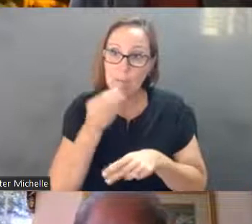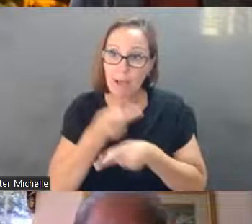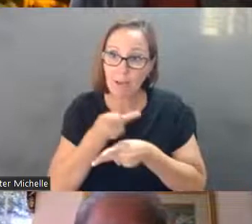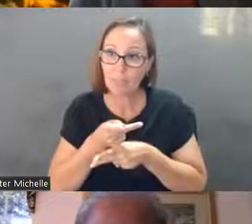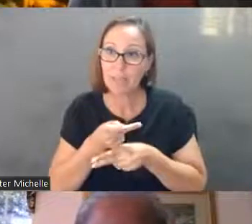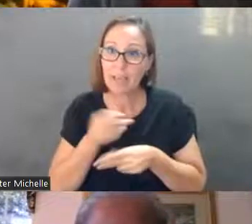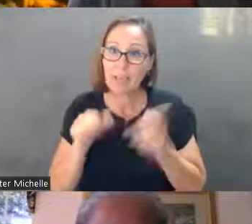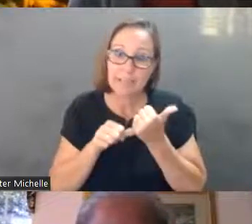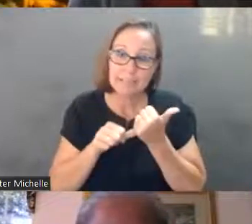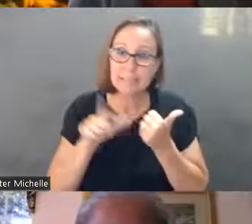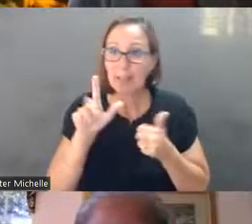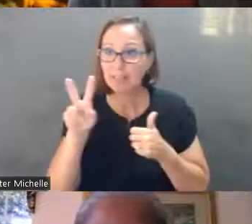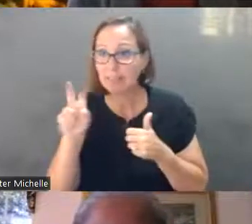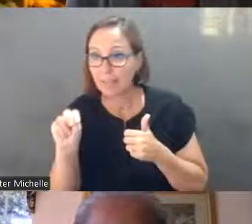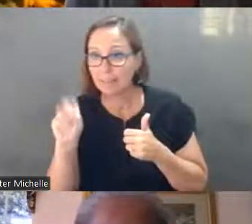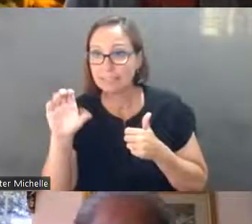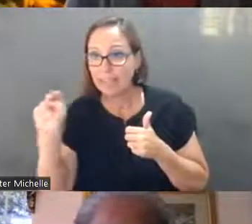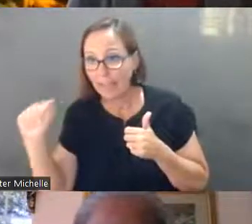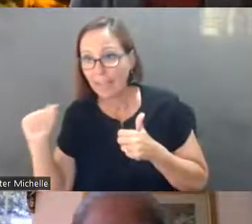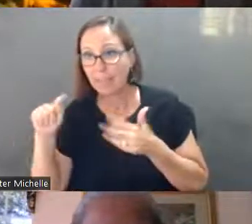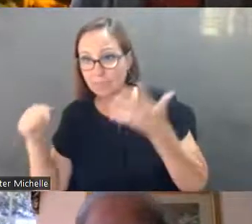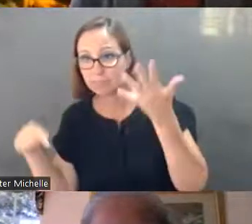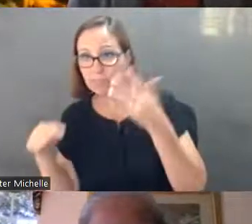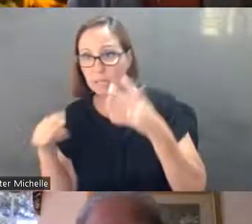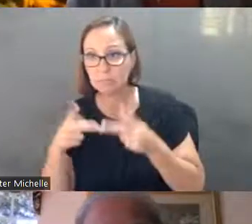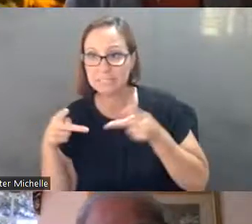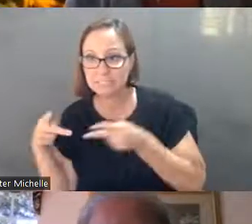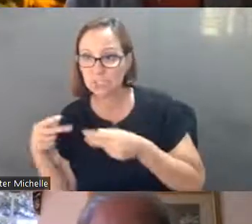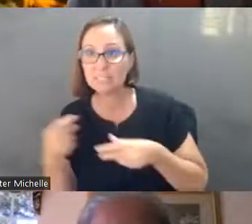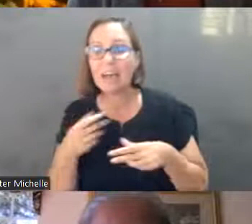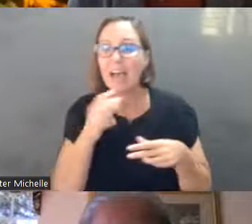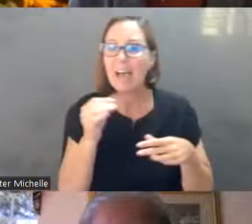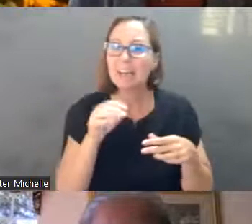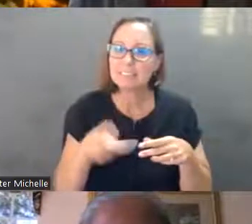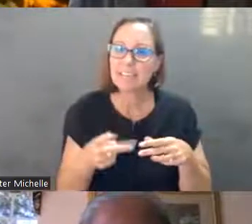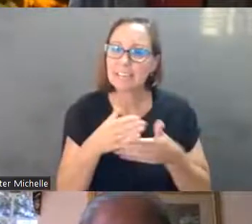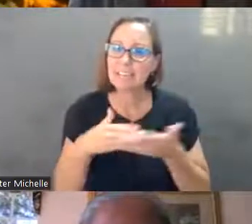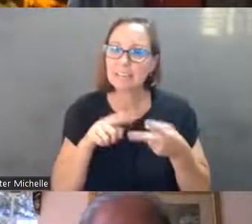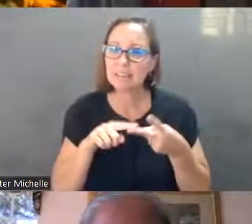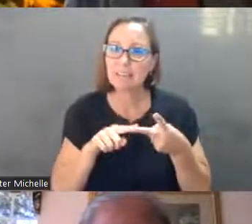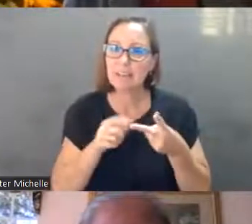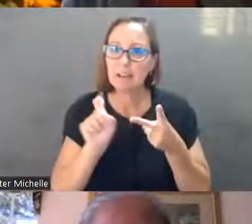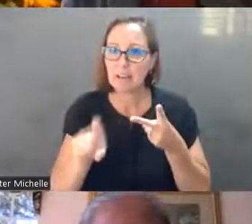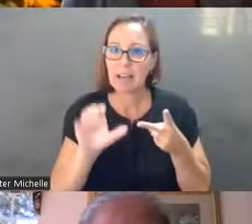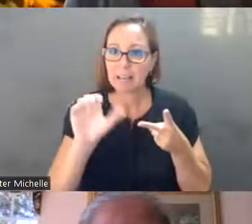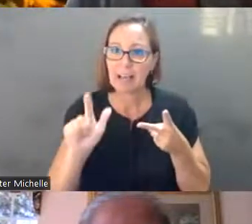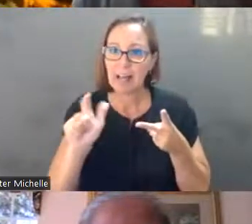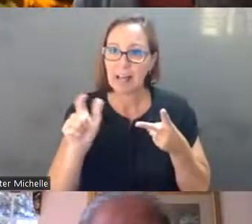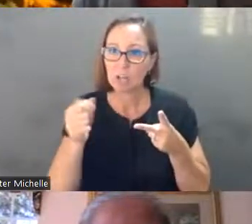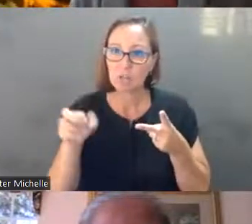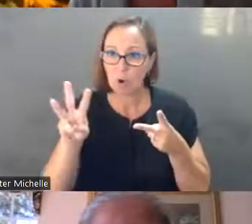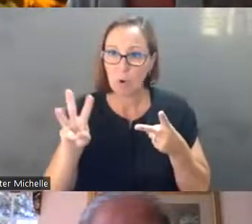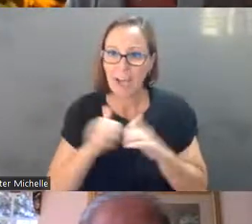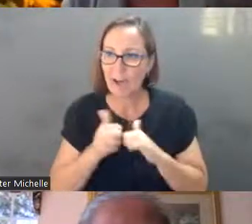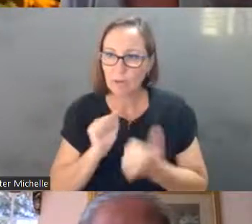LVNs, CNAs, et cetera? And there's a second piece about how will CalGROWS address this issue. I